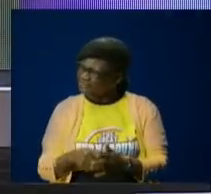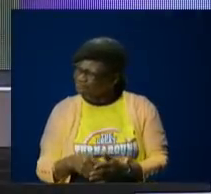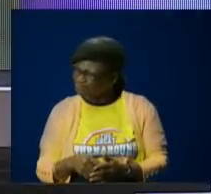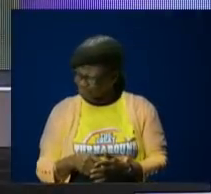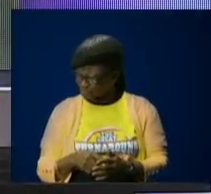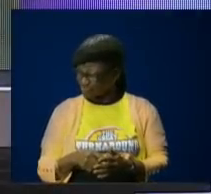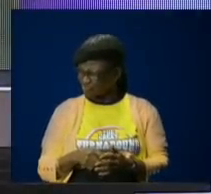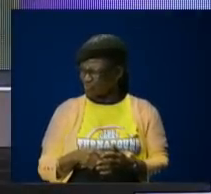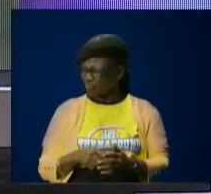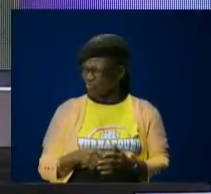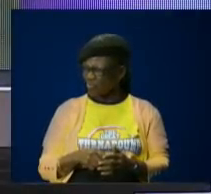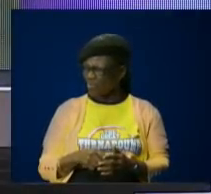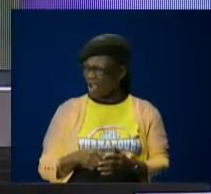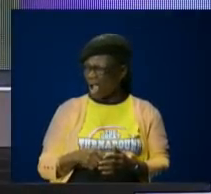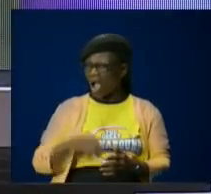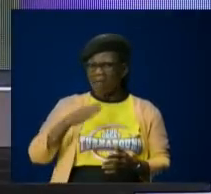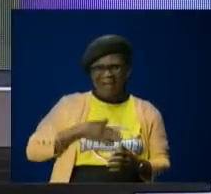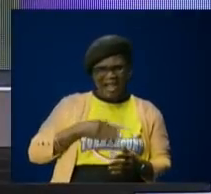in the Lord was dead.